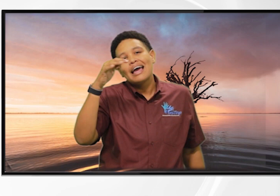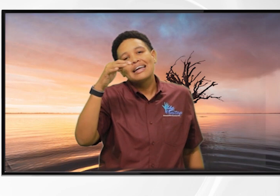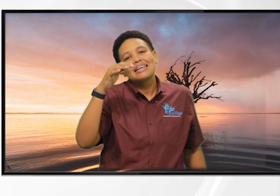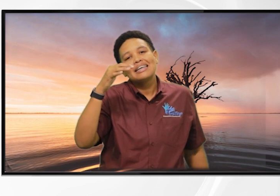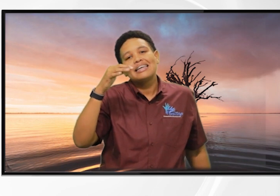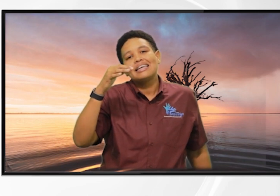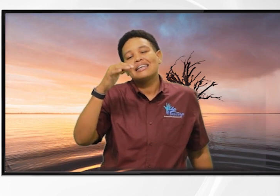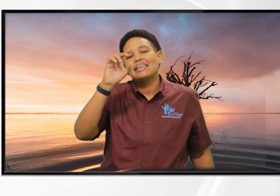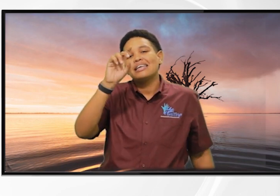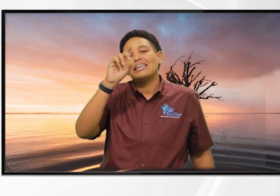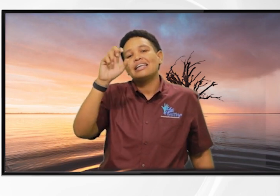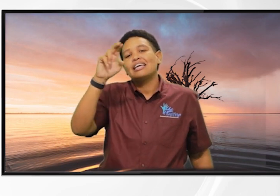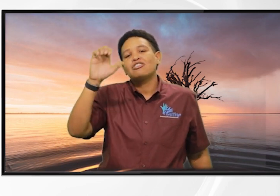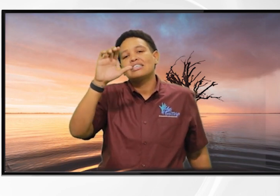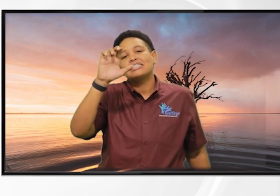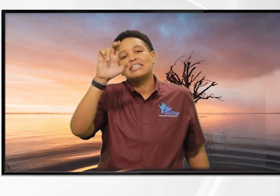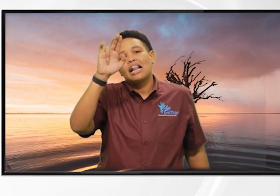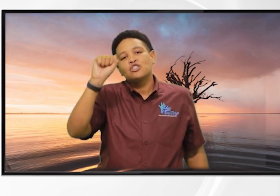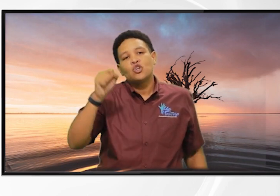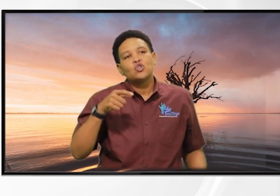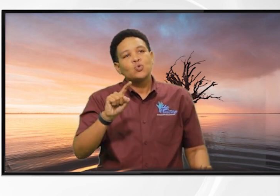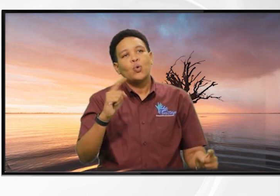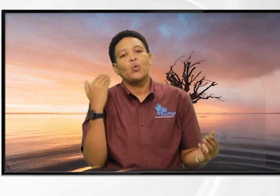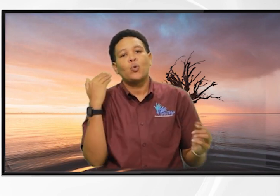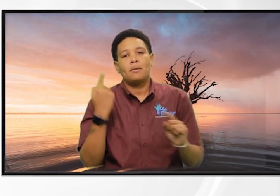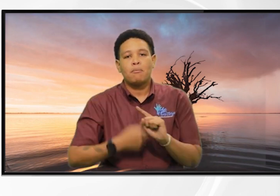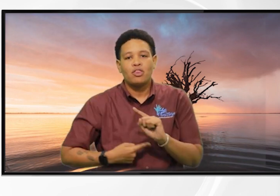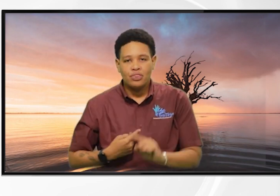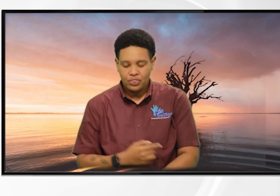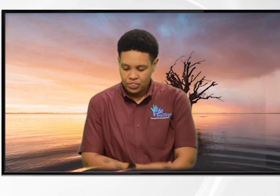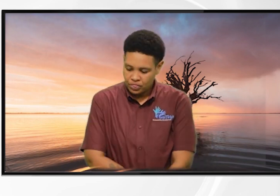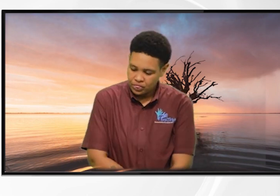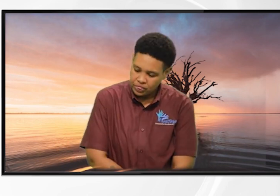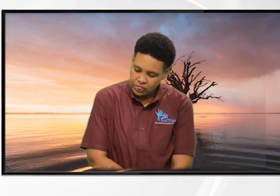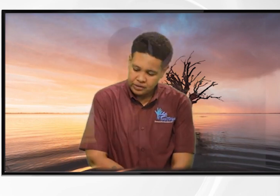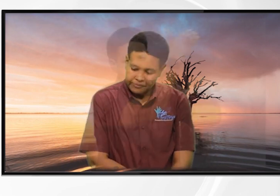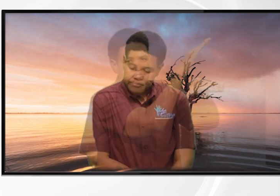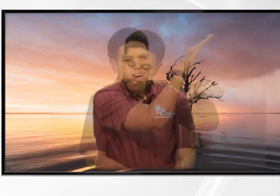as 19 degrees Celsius during coolest months.